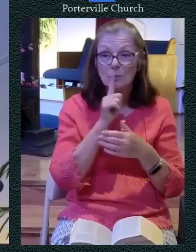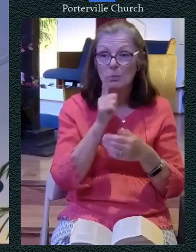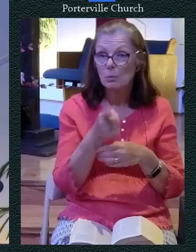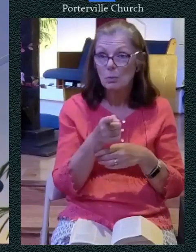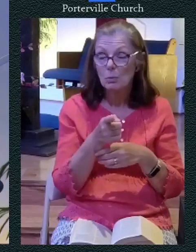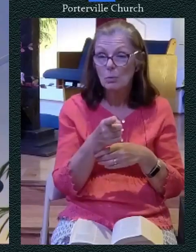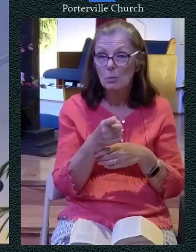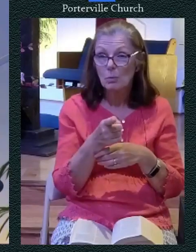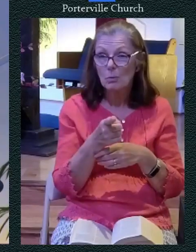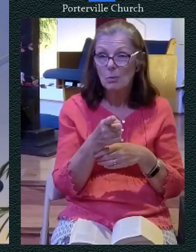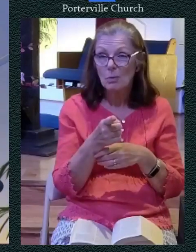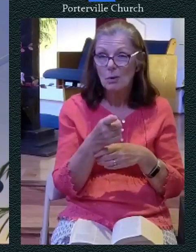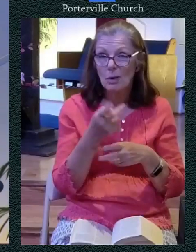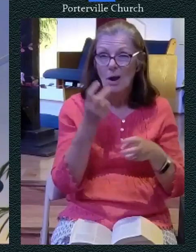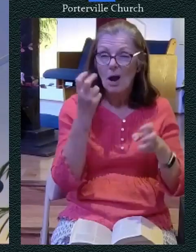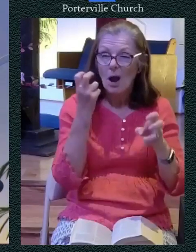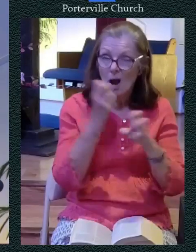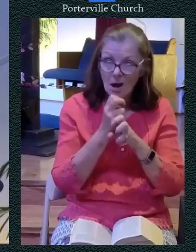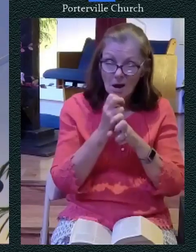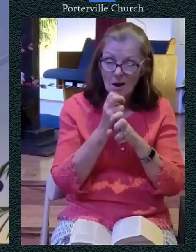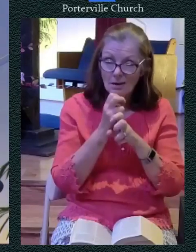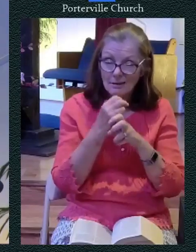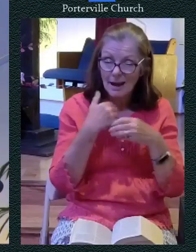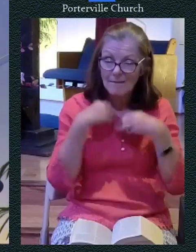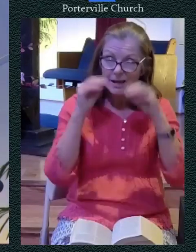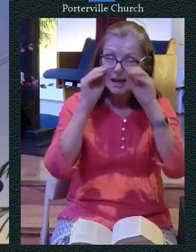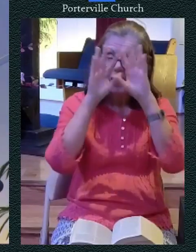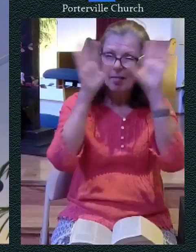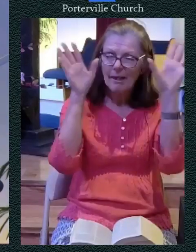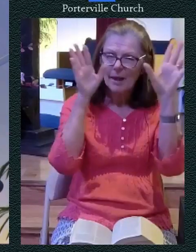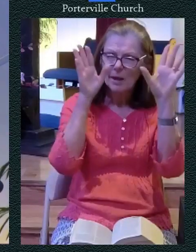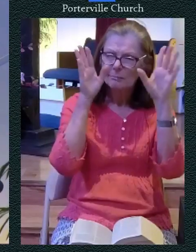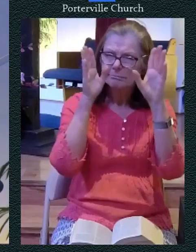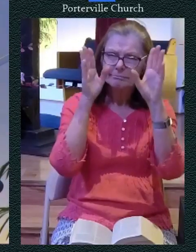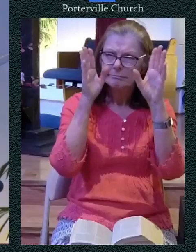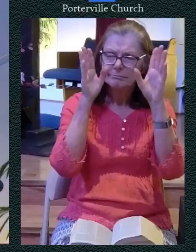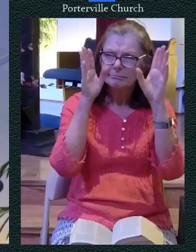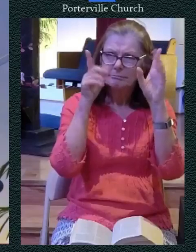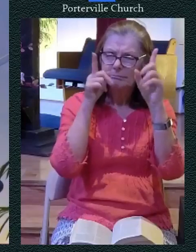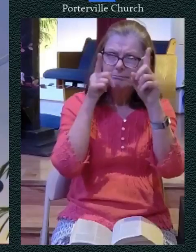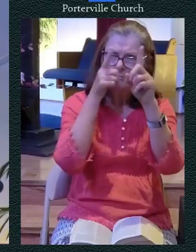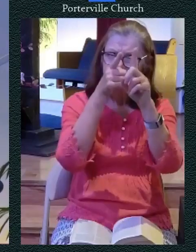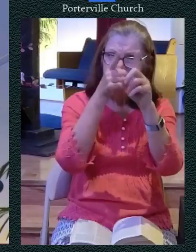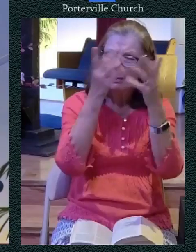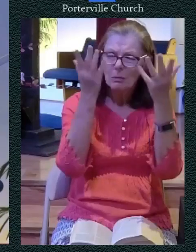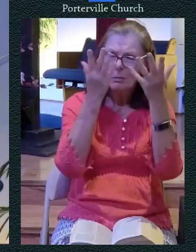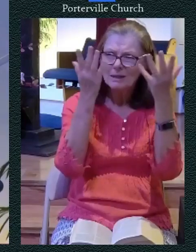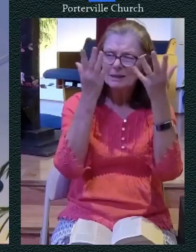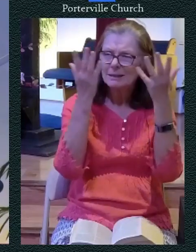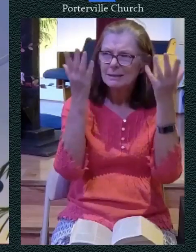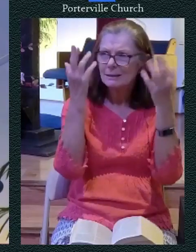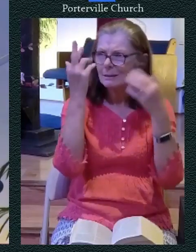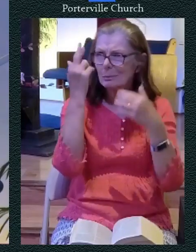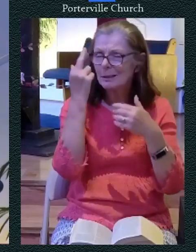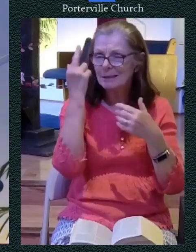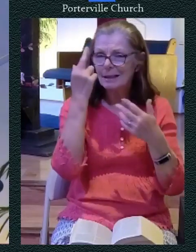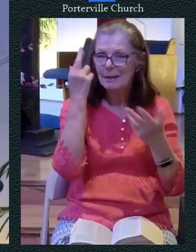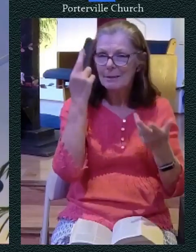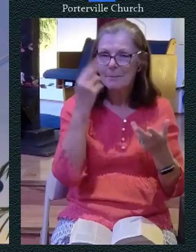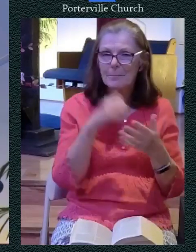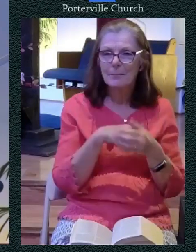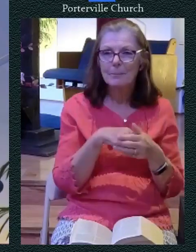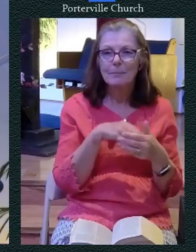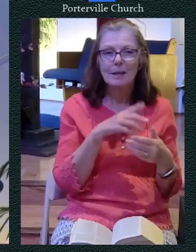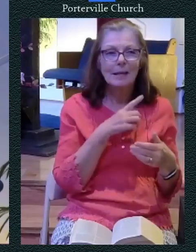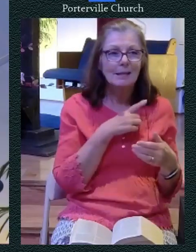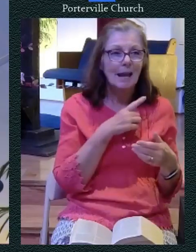Hard to get a clear vision. Hard to see clearly. Back to Psalms 39, that's why David pleads and cries out as he begins